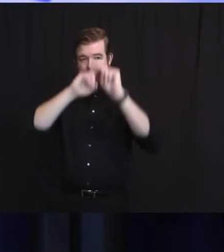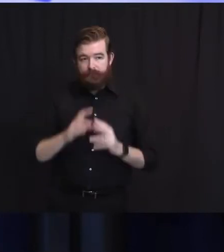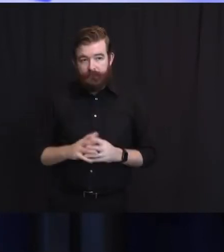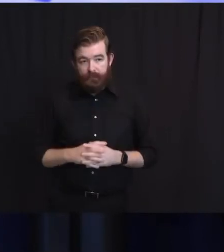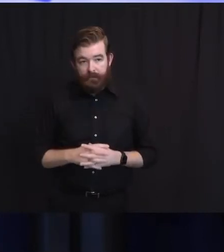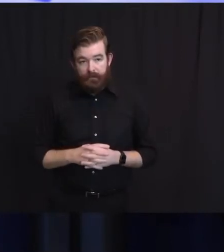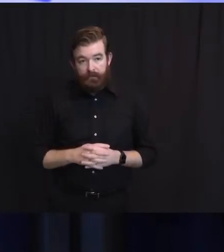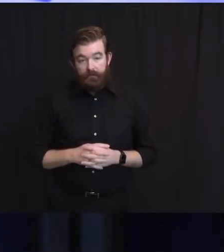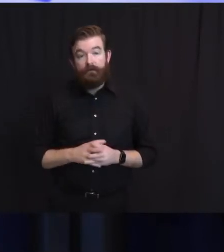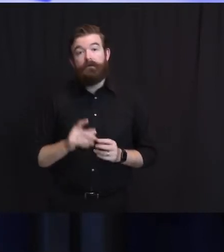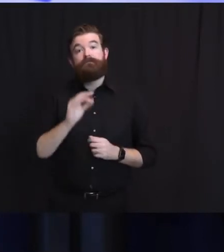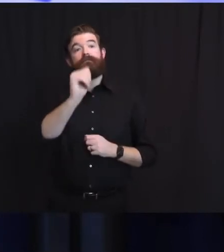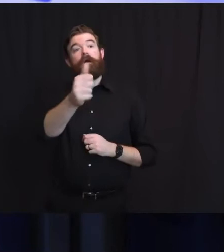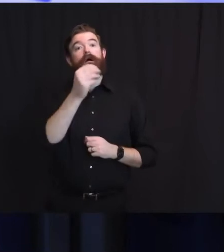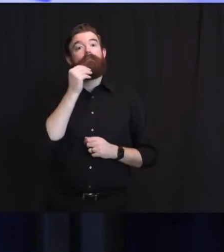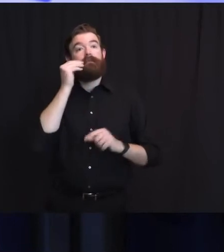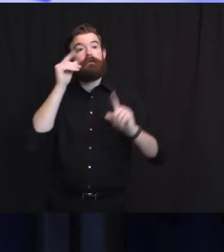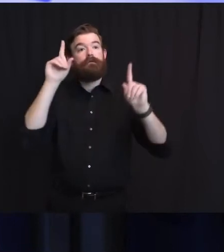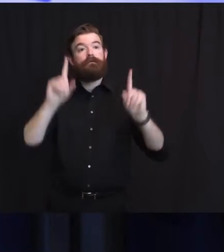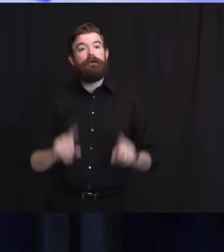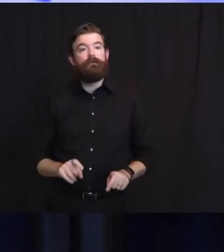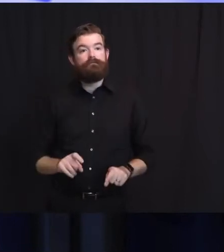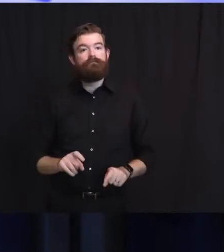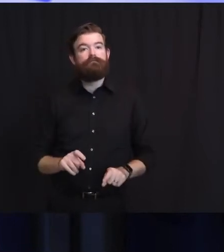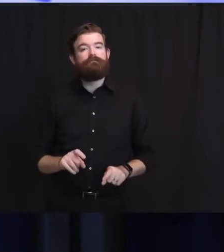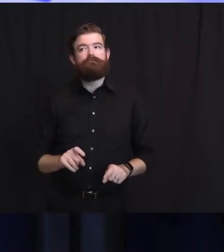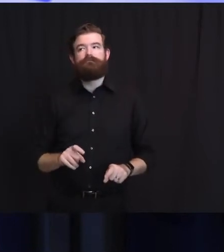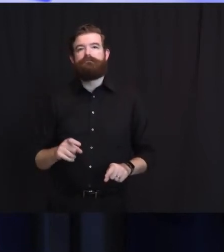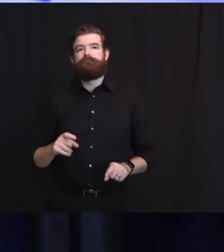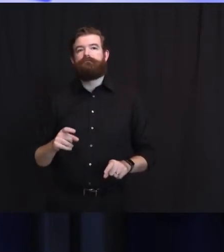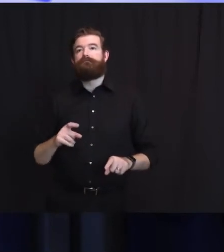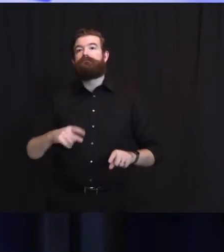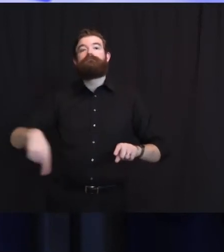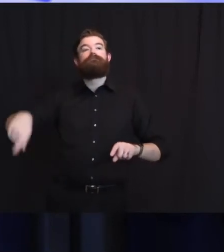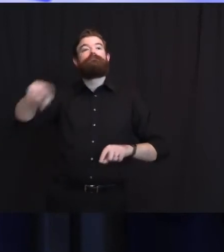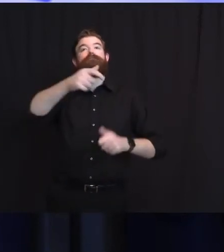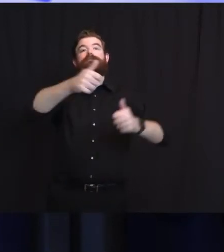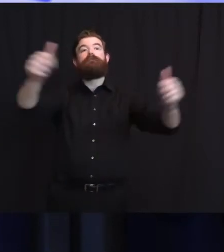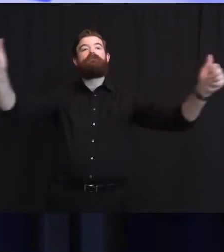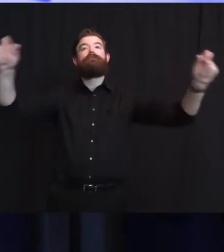over how many positives and negatives we have. But